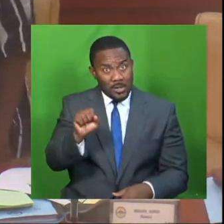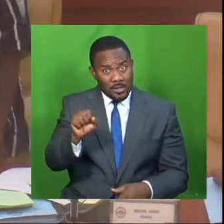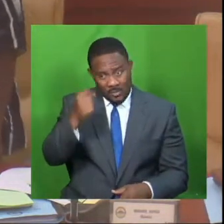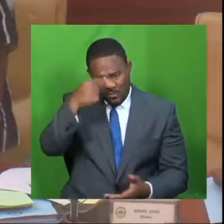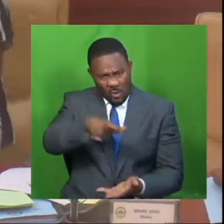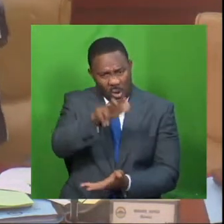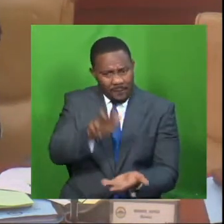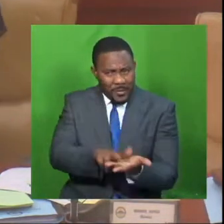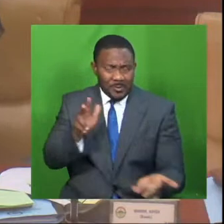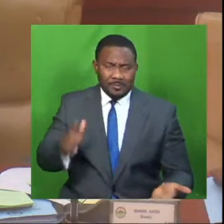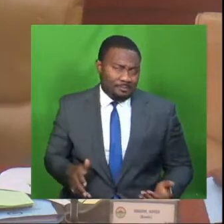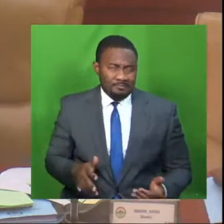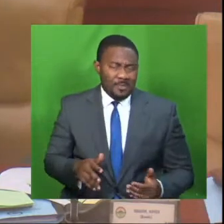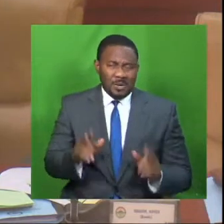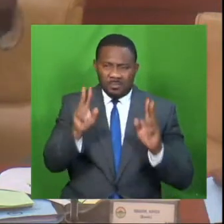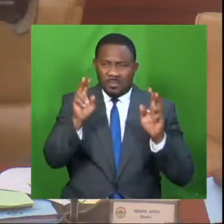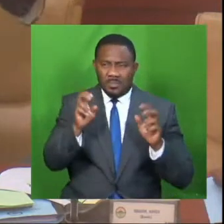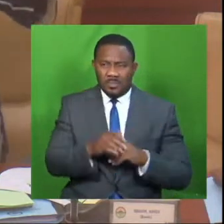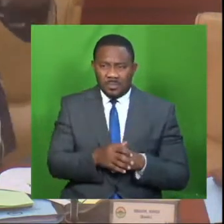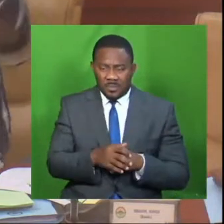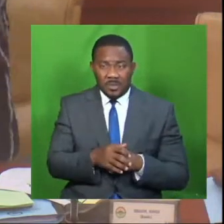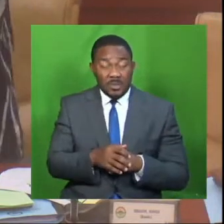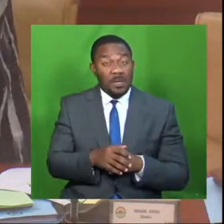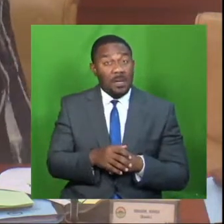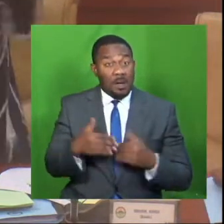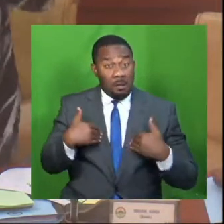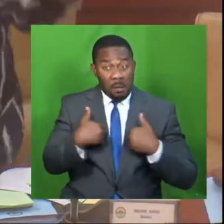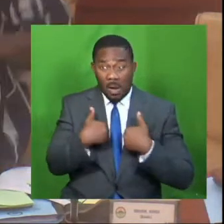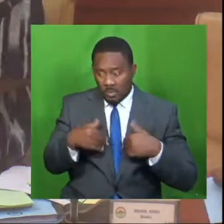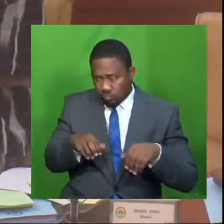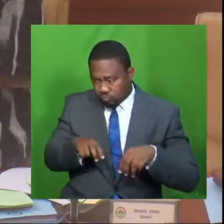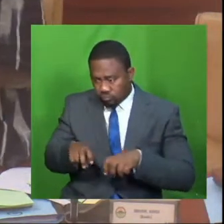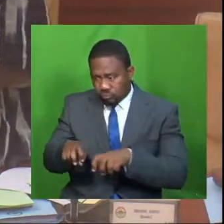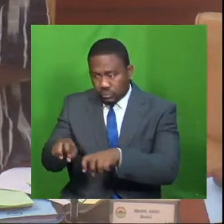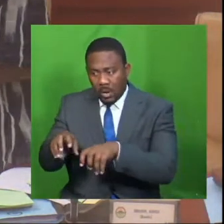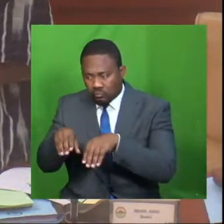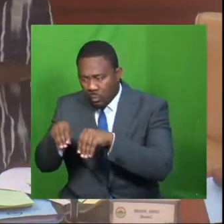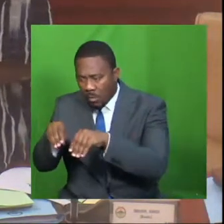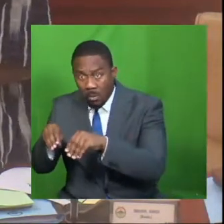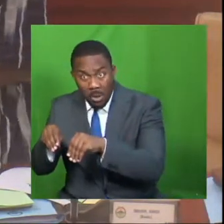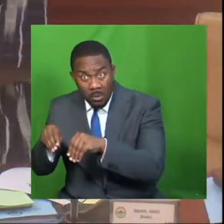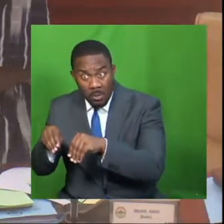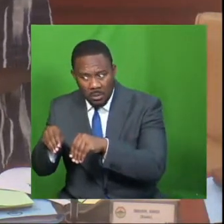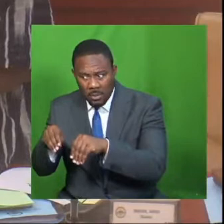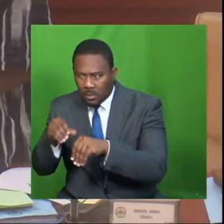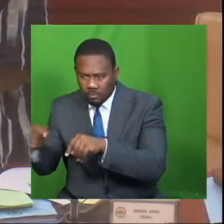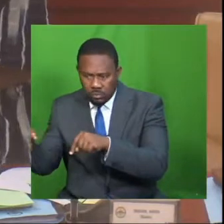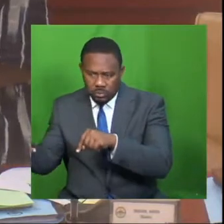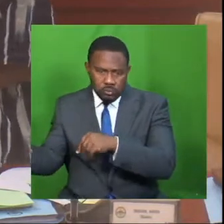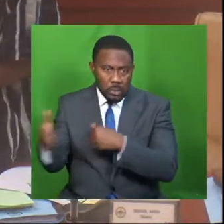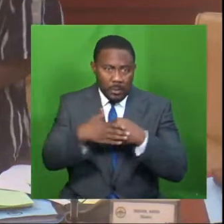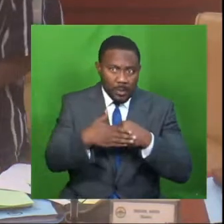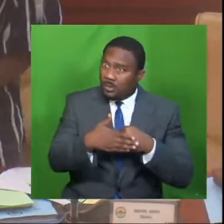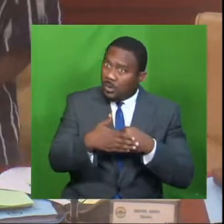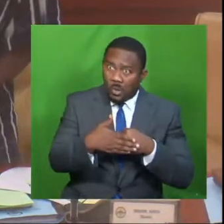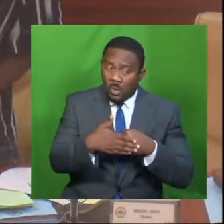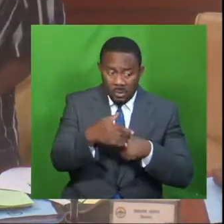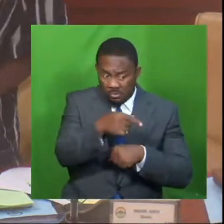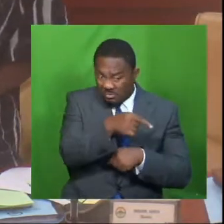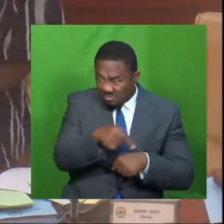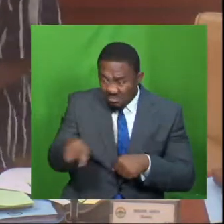so. So we are all expecting him. Mr. Speaker, we are here. If you take the other paper